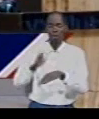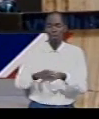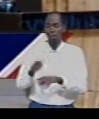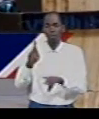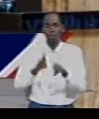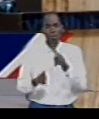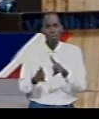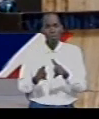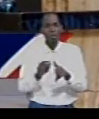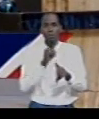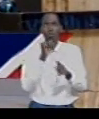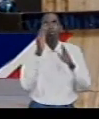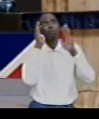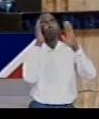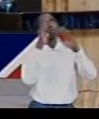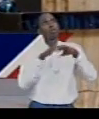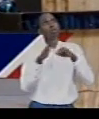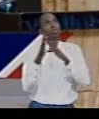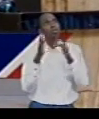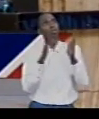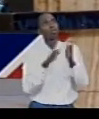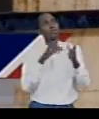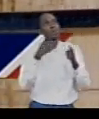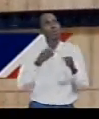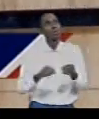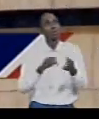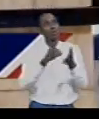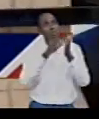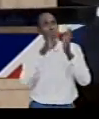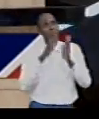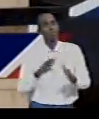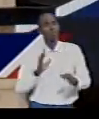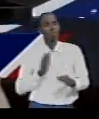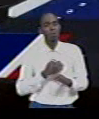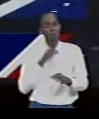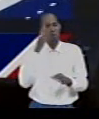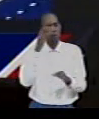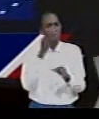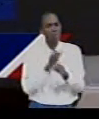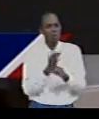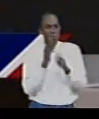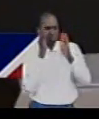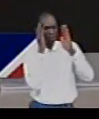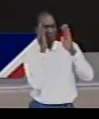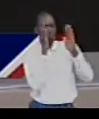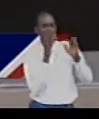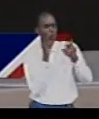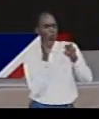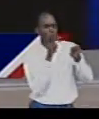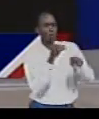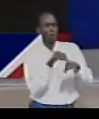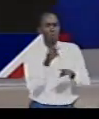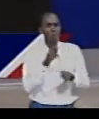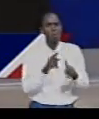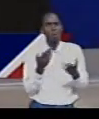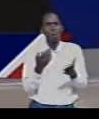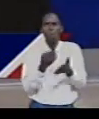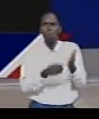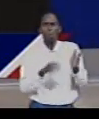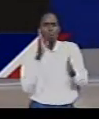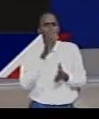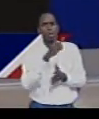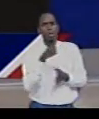the author and the finisher of our faith, looking at people, what they will say, what they will do, and what